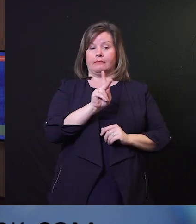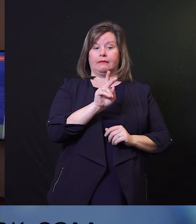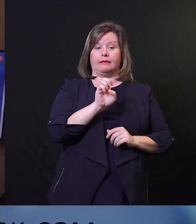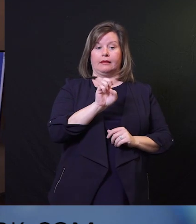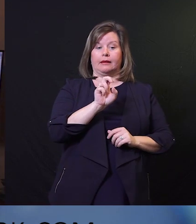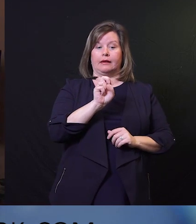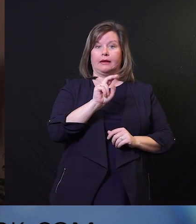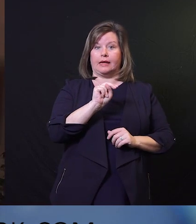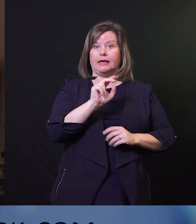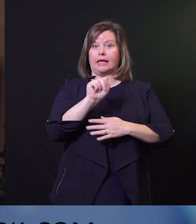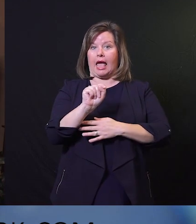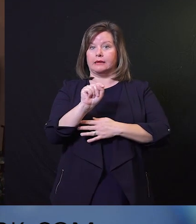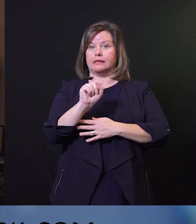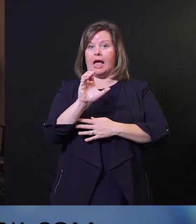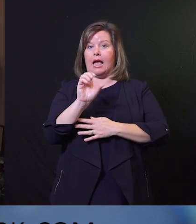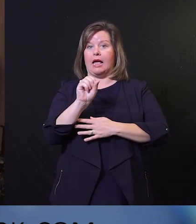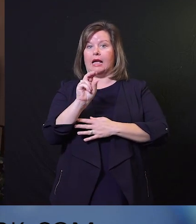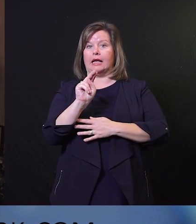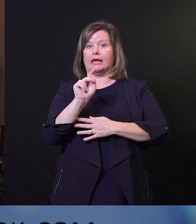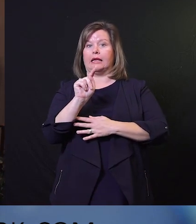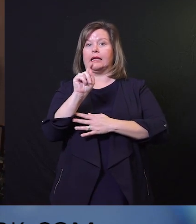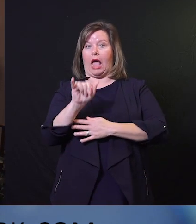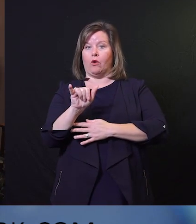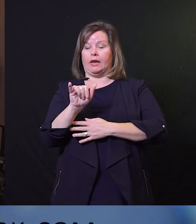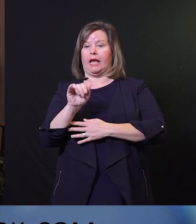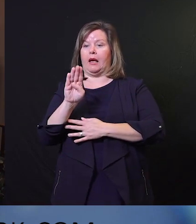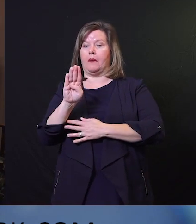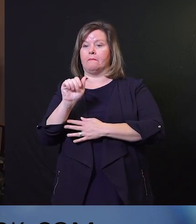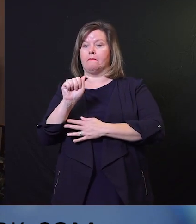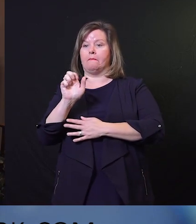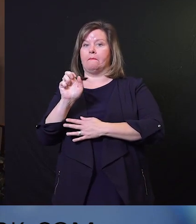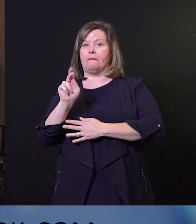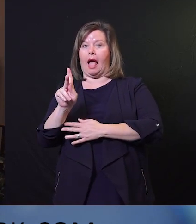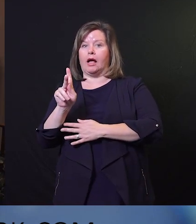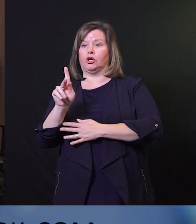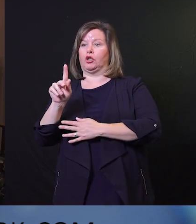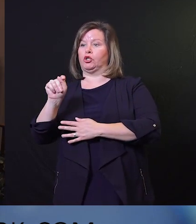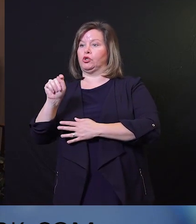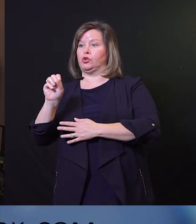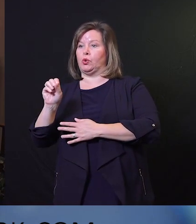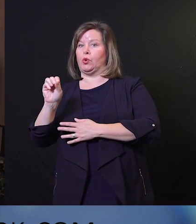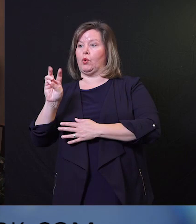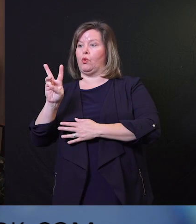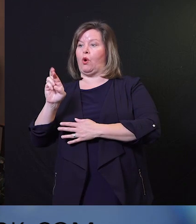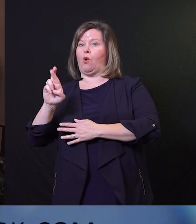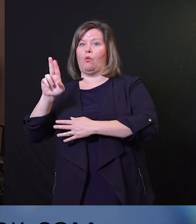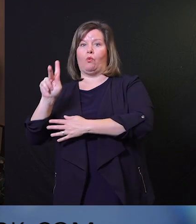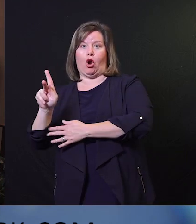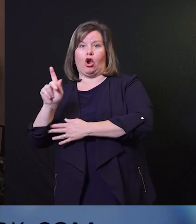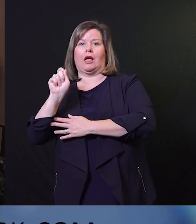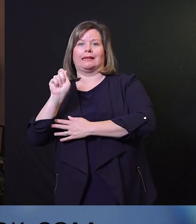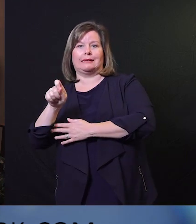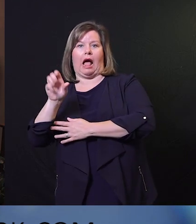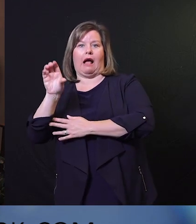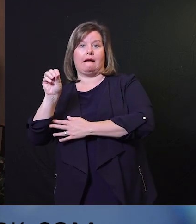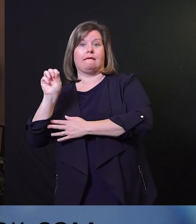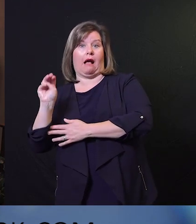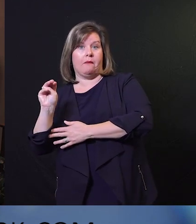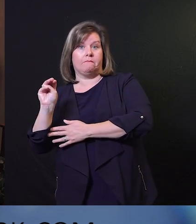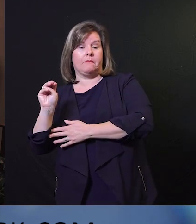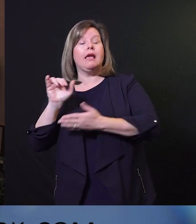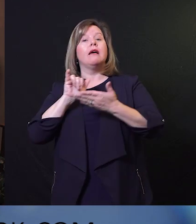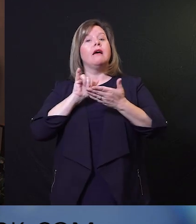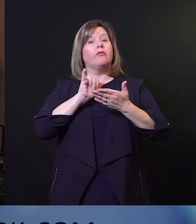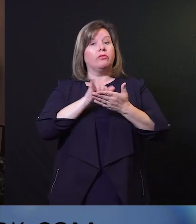kentcountybacktowork.com. Again, that's kentcountybacktowork.com. And you can see the front of that website over my shoulder. If you visit that